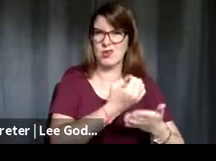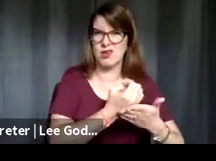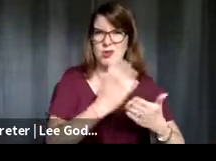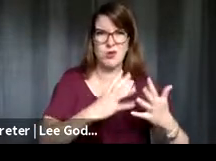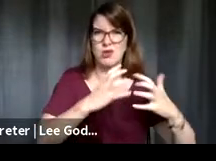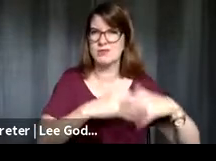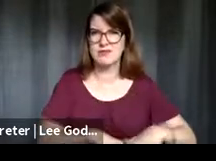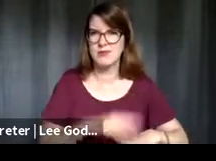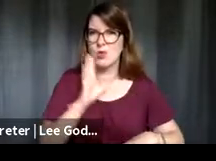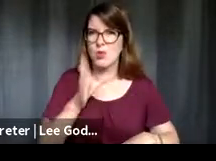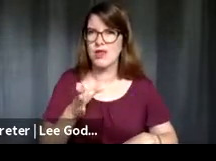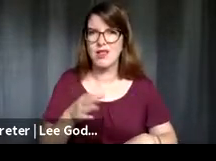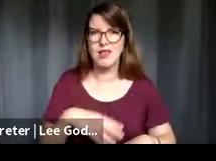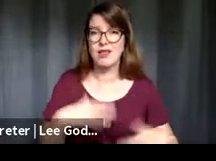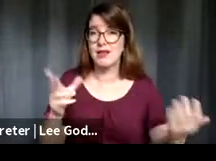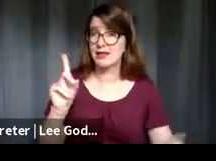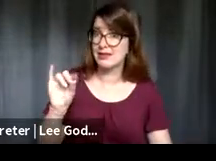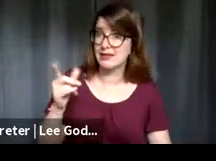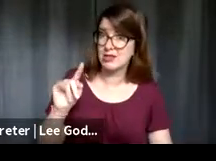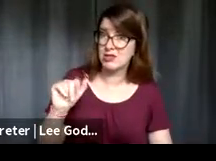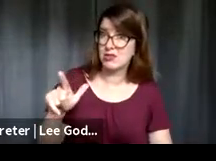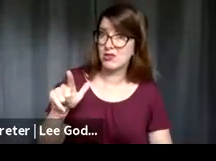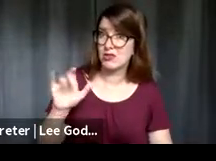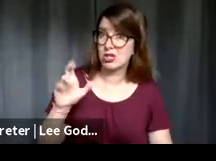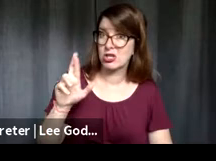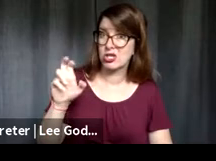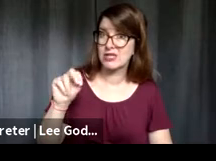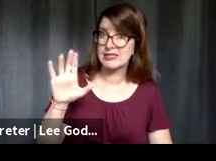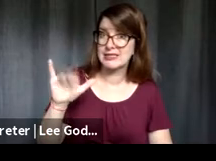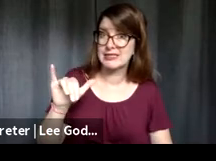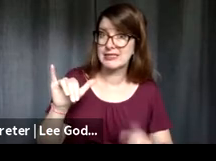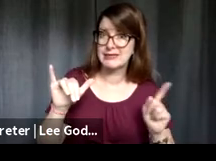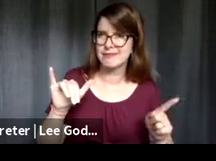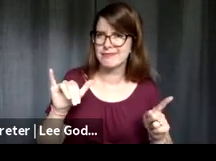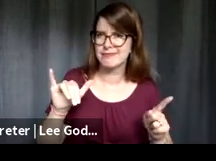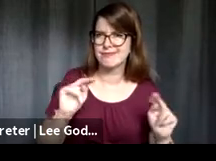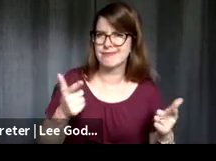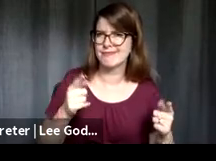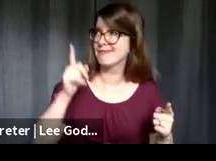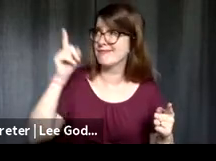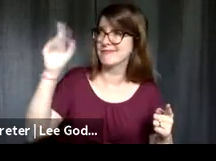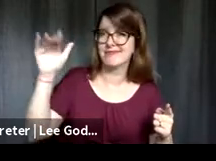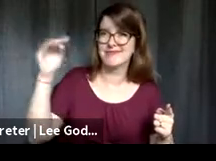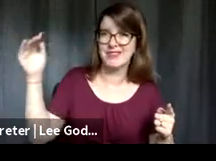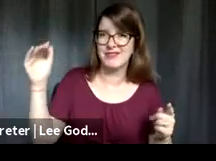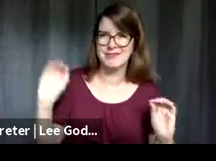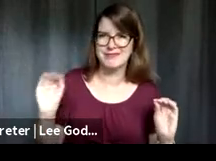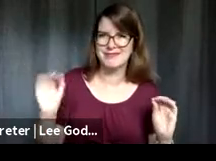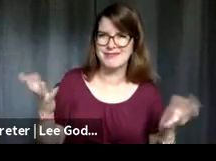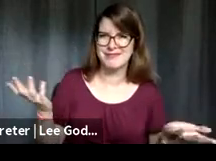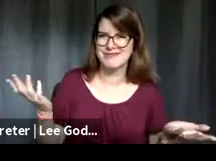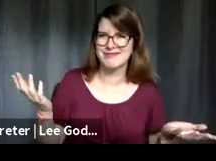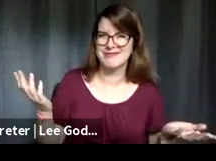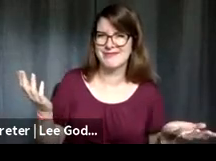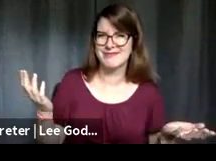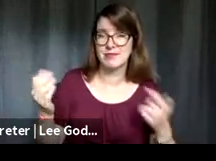words, digital currency is not the currency of the future. The currency of the future is trust and